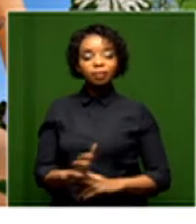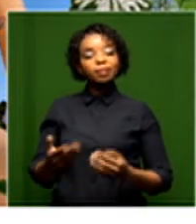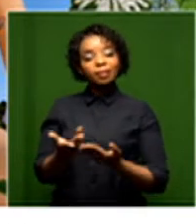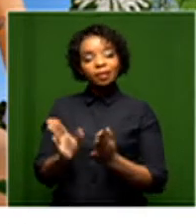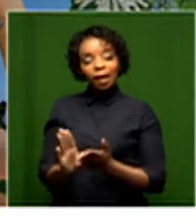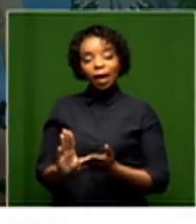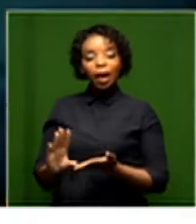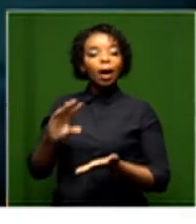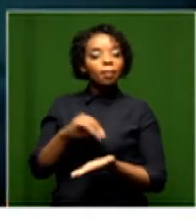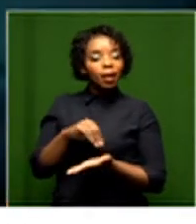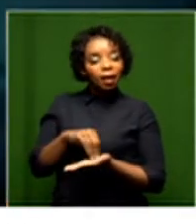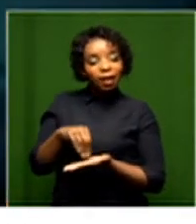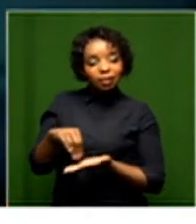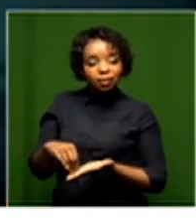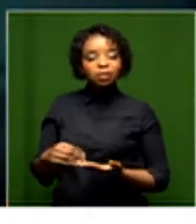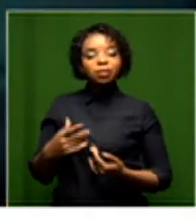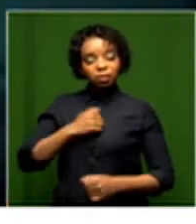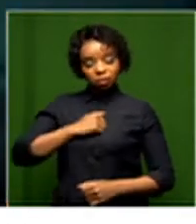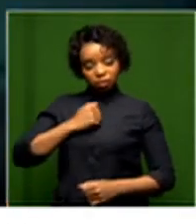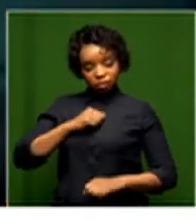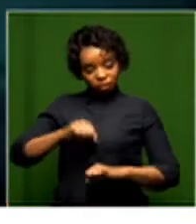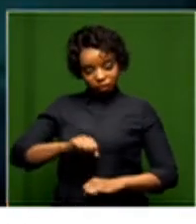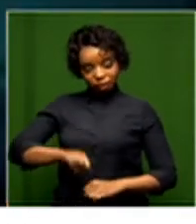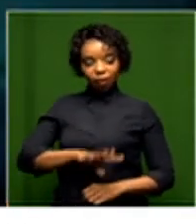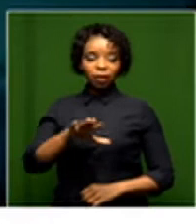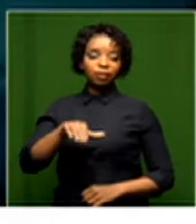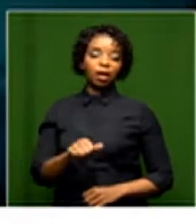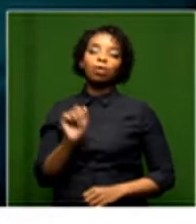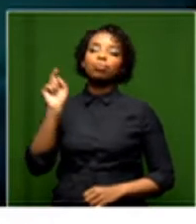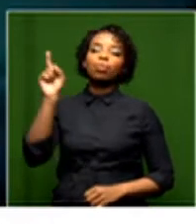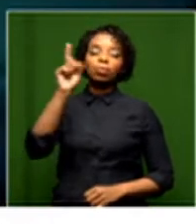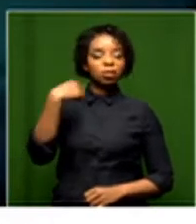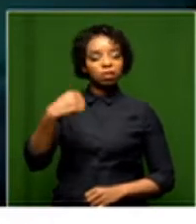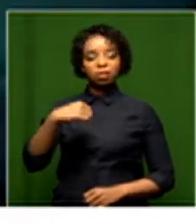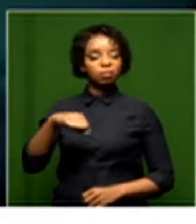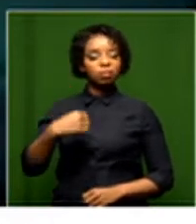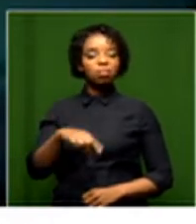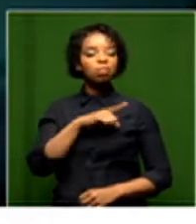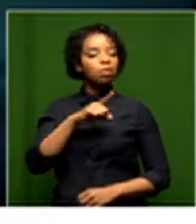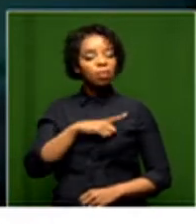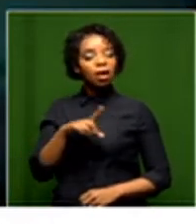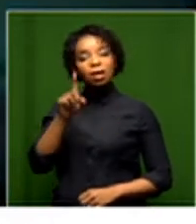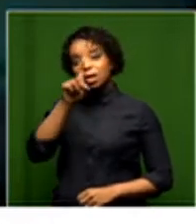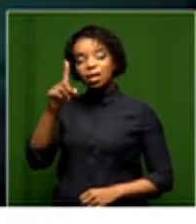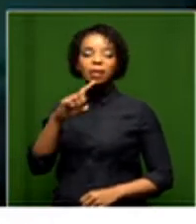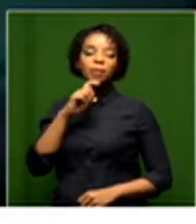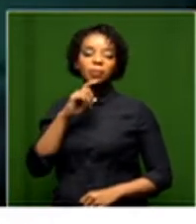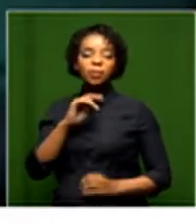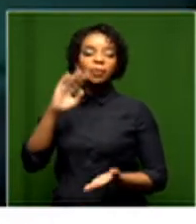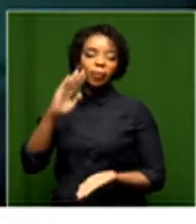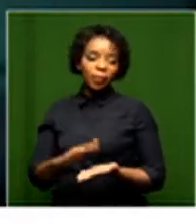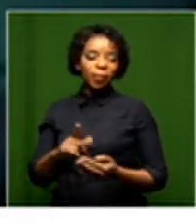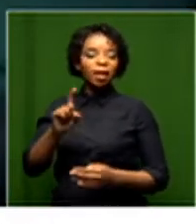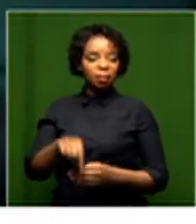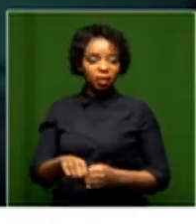rather plant indigenous plants. They are much lighter on water and they're geared for this environment. We know that water is